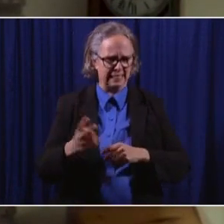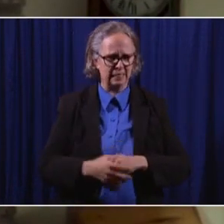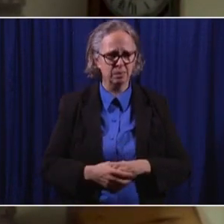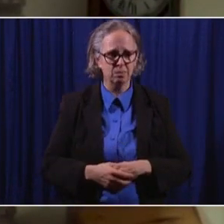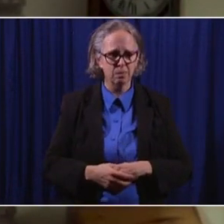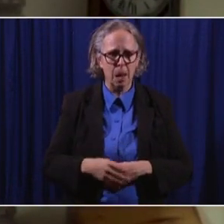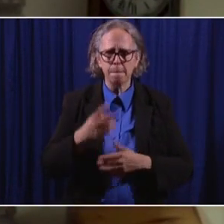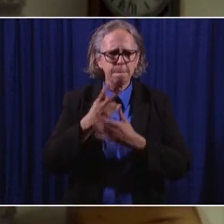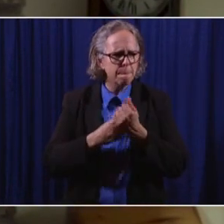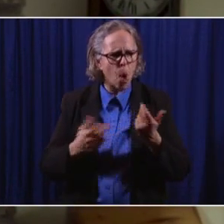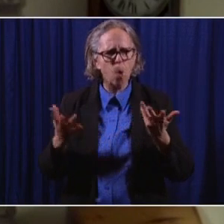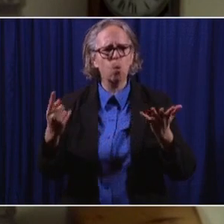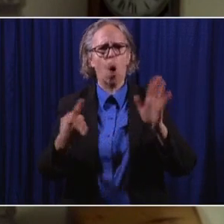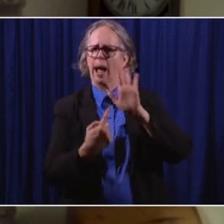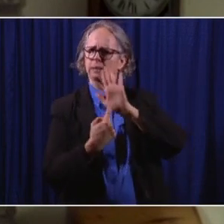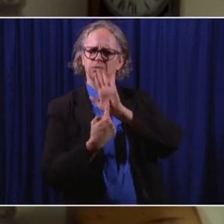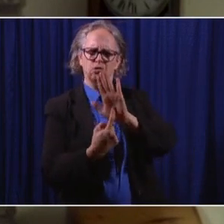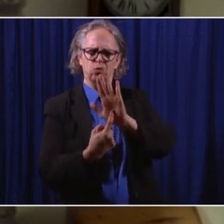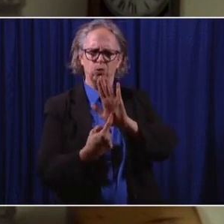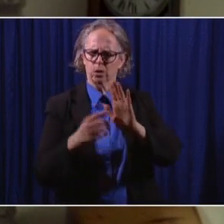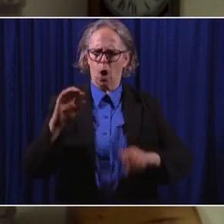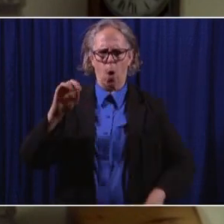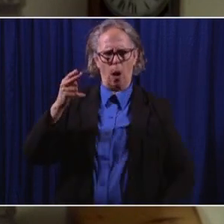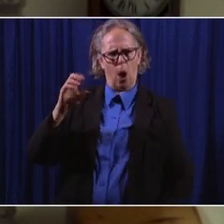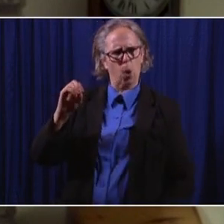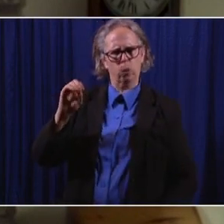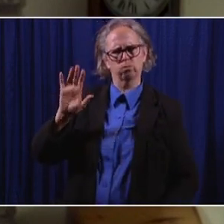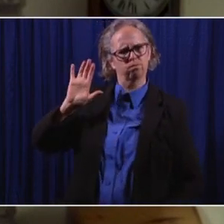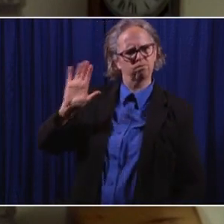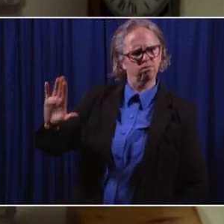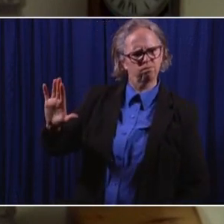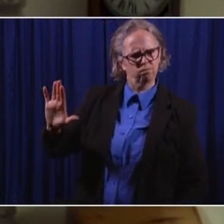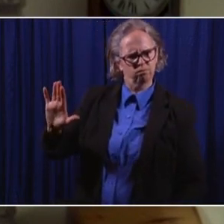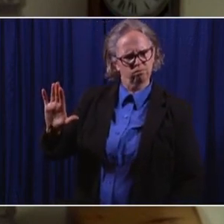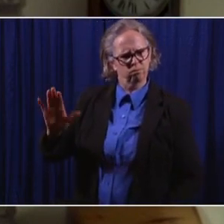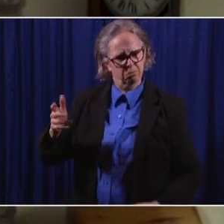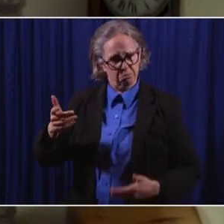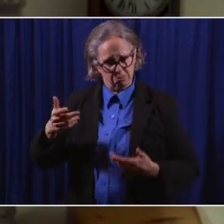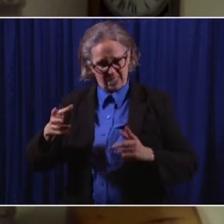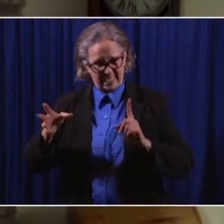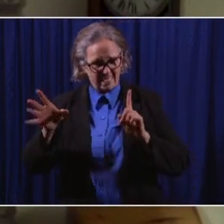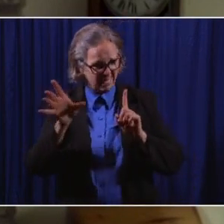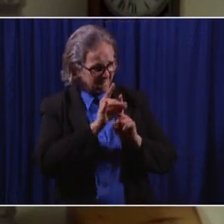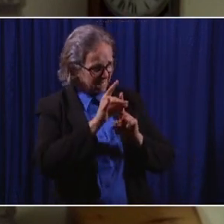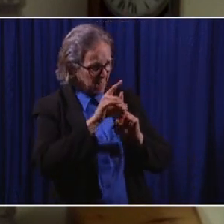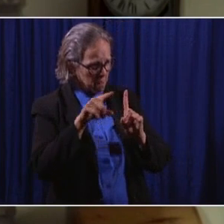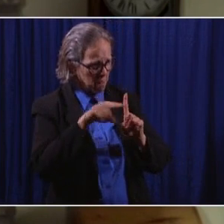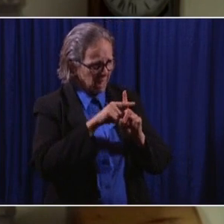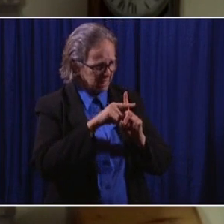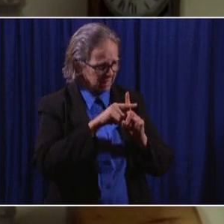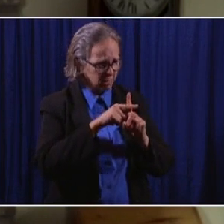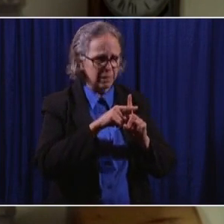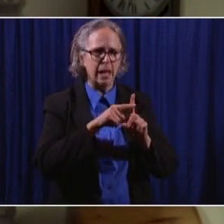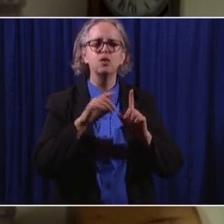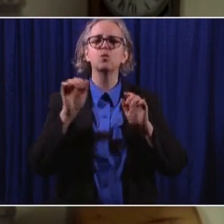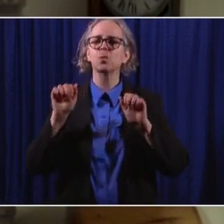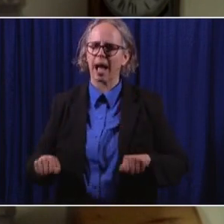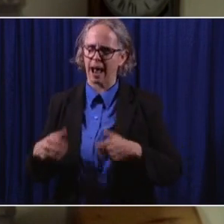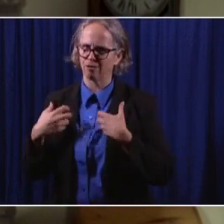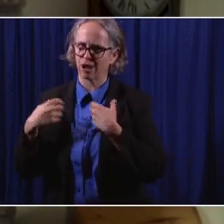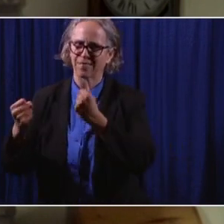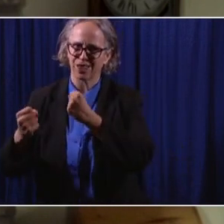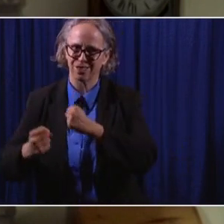Ohioans who are COVID-19 survivors. The first is from